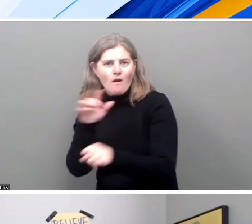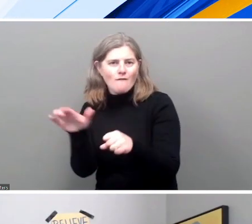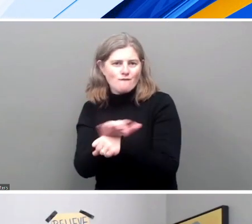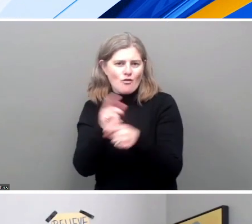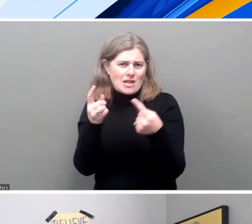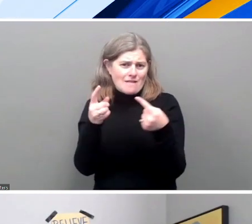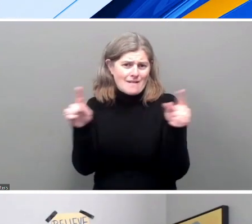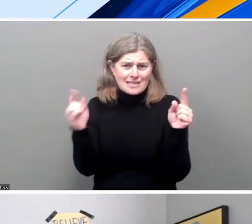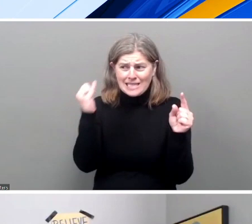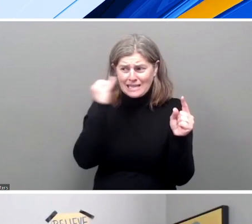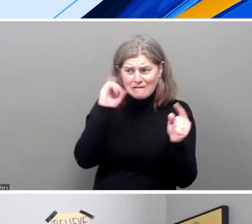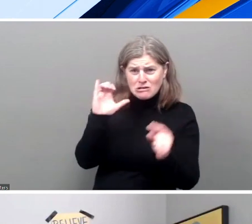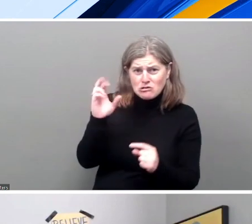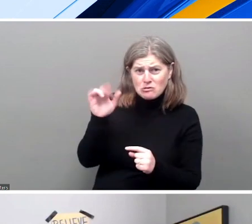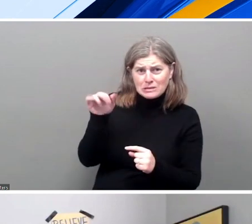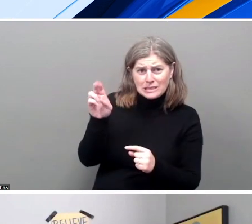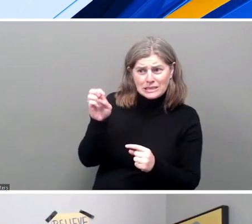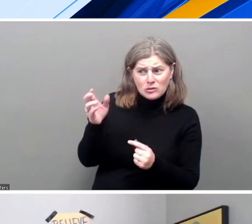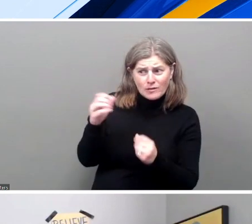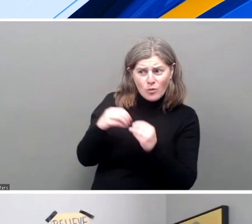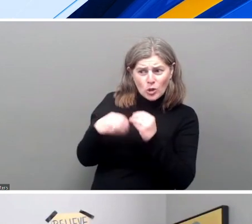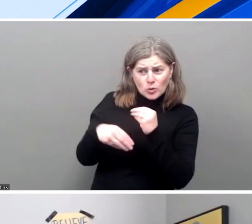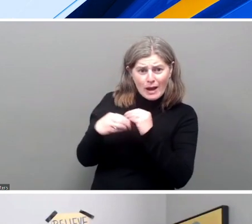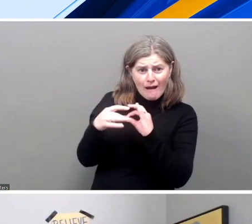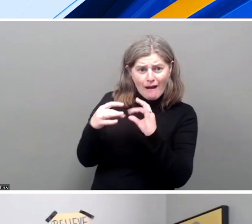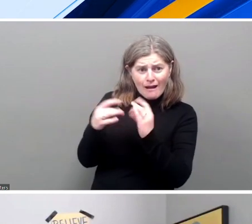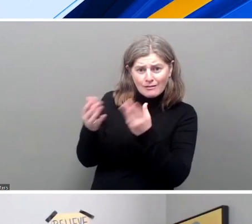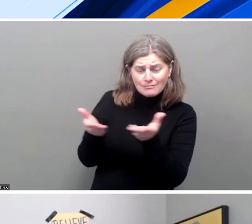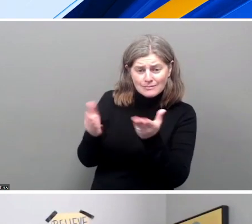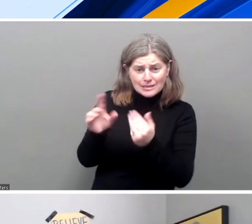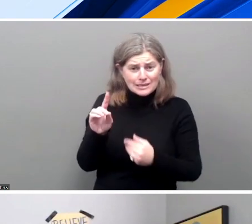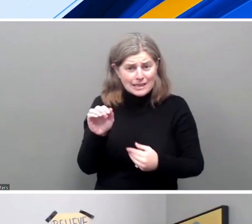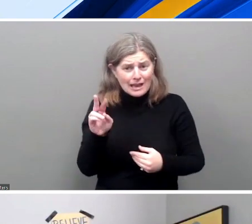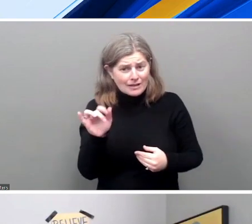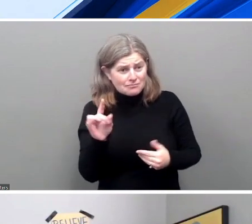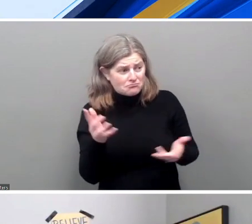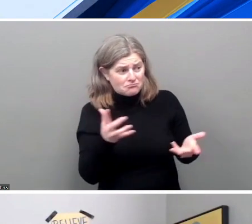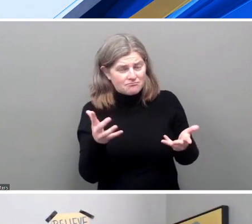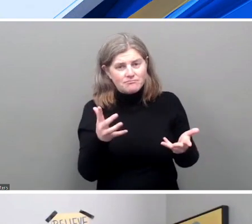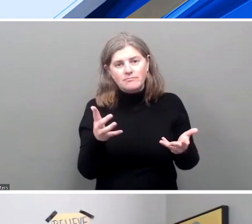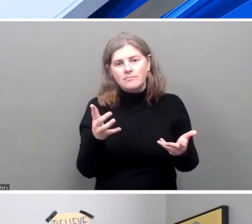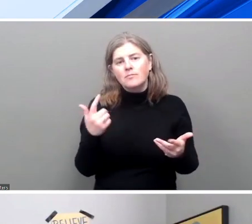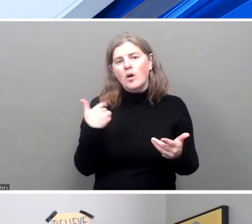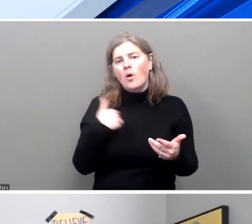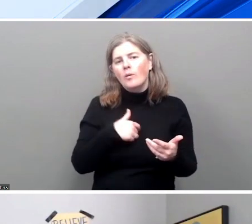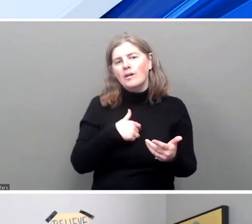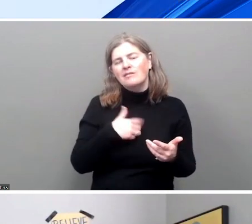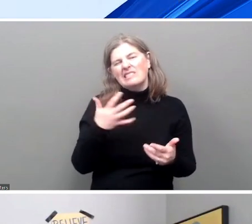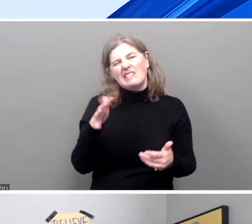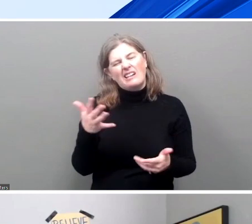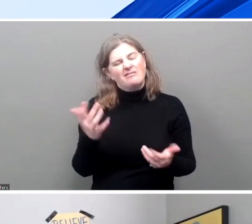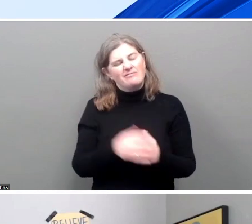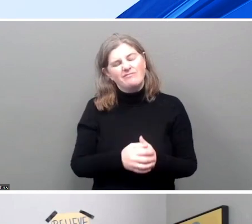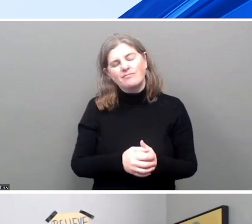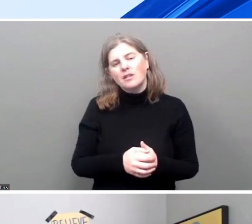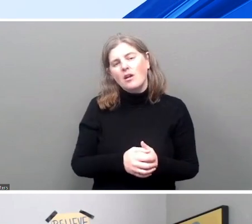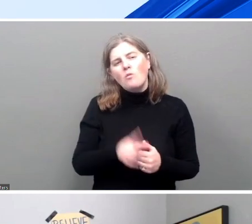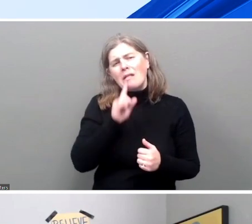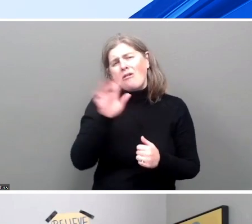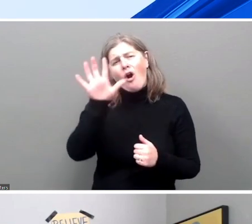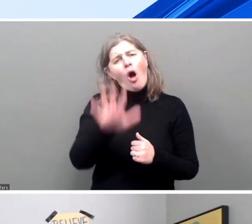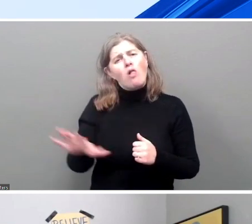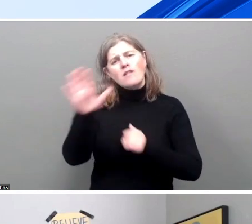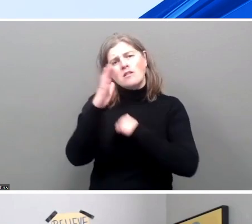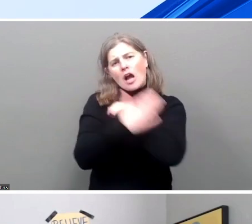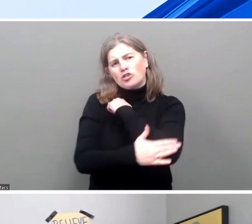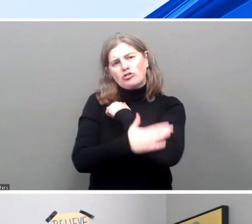if Christine has anything else to say about that, or David, but yeah, we are, it's kind of, and it's been nationwide where it's just